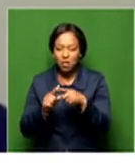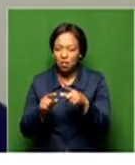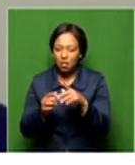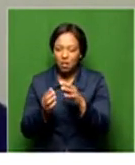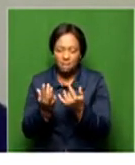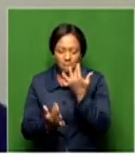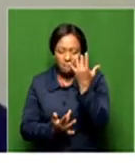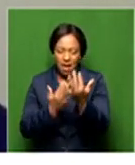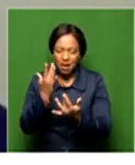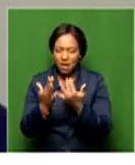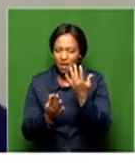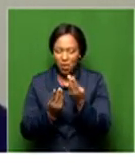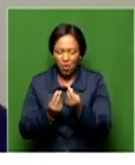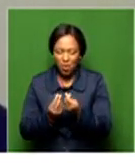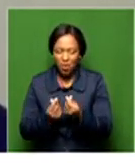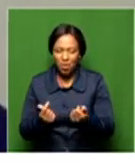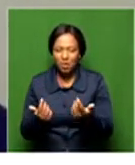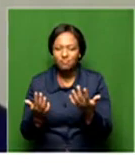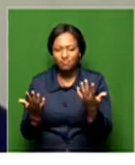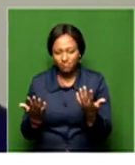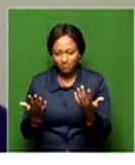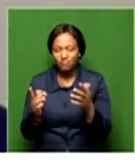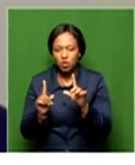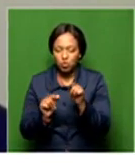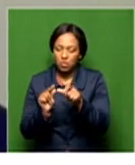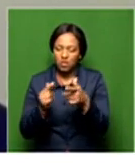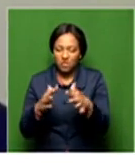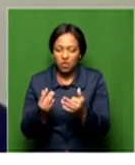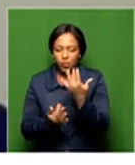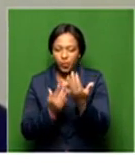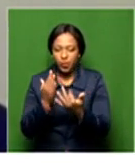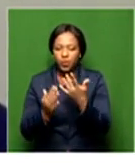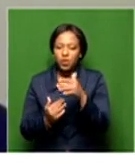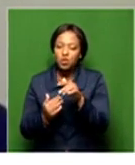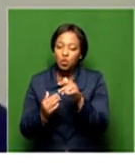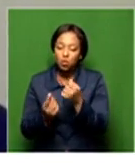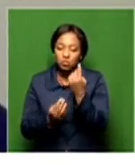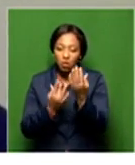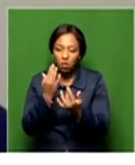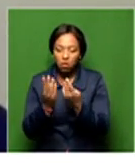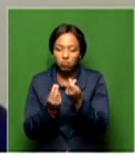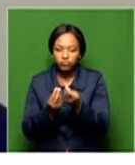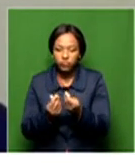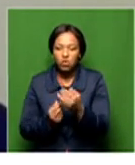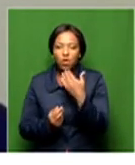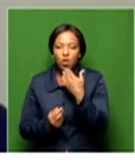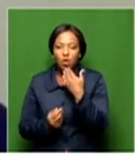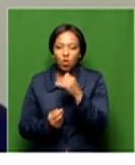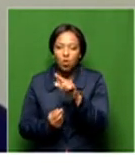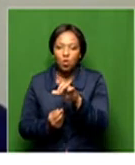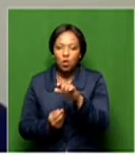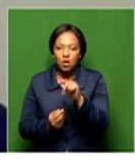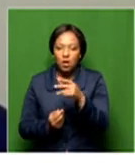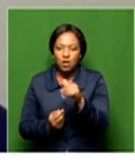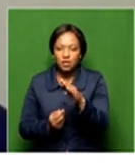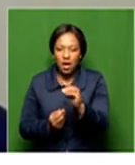ashes that were blended together. So this was the ashes of Retaba Talo and that of